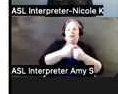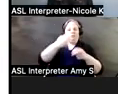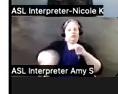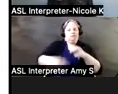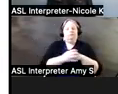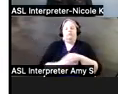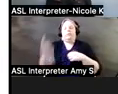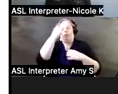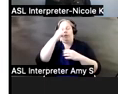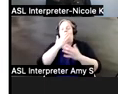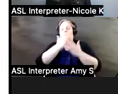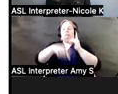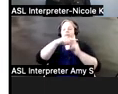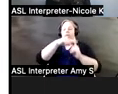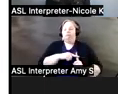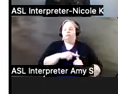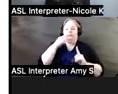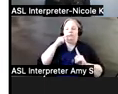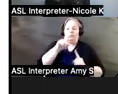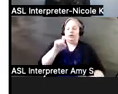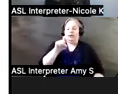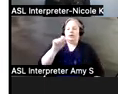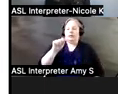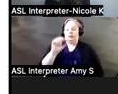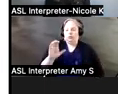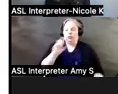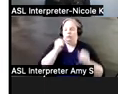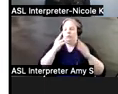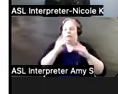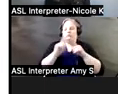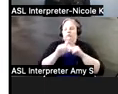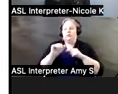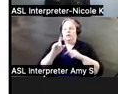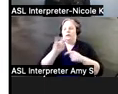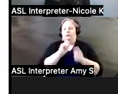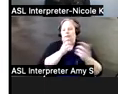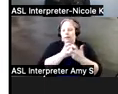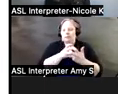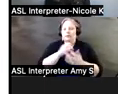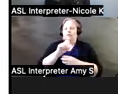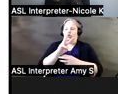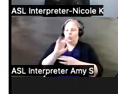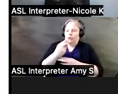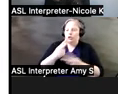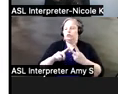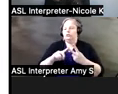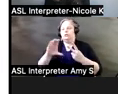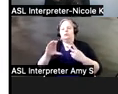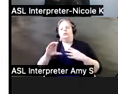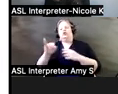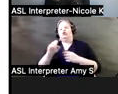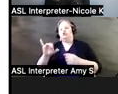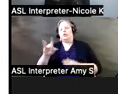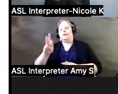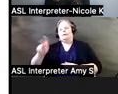Xbox Adaptive Controller, some of the big pros for it, is that there's a lot of different adaptive switches and adaptive joysticks that work with it. And we'll talk more about some of the